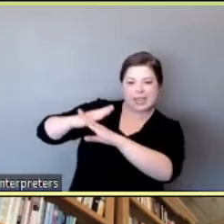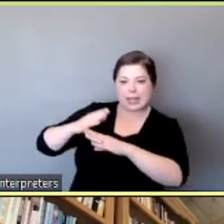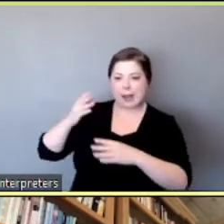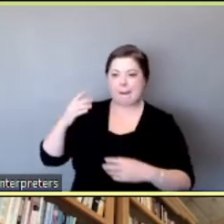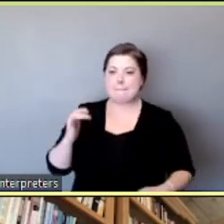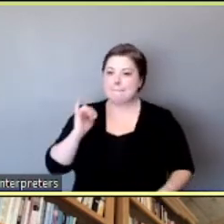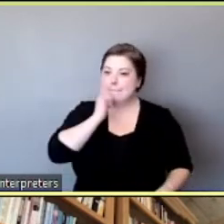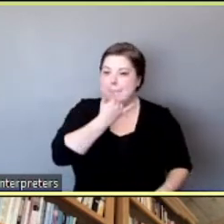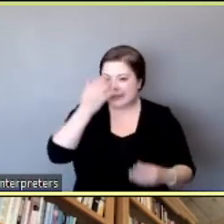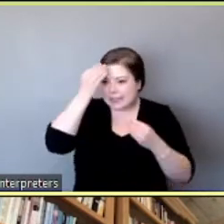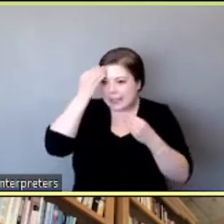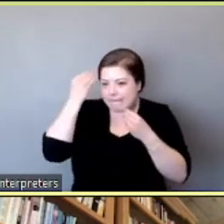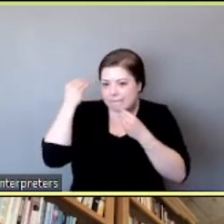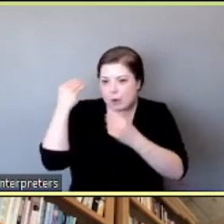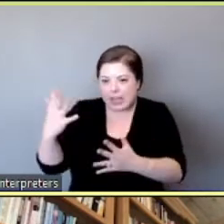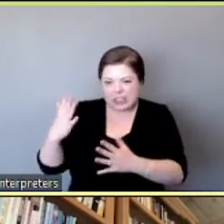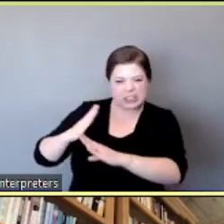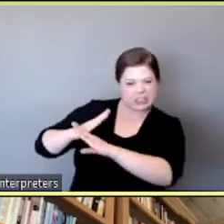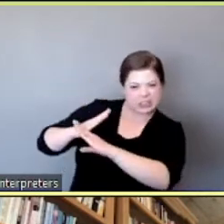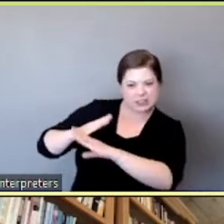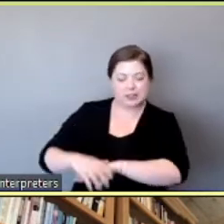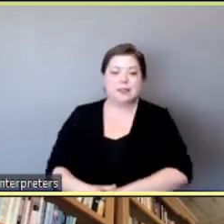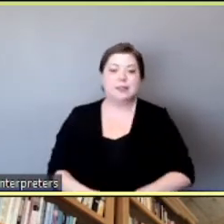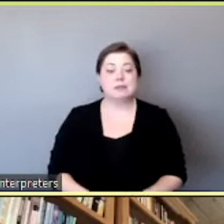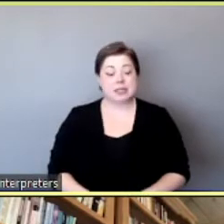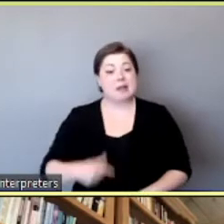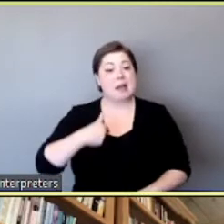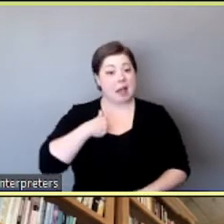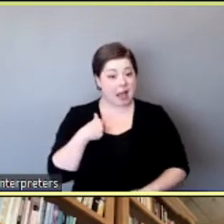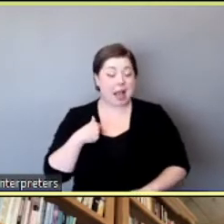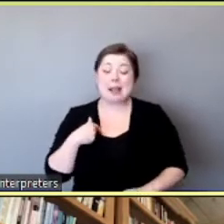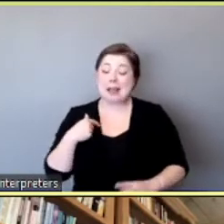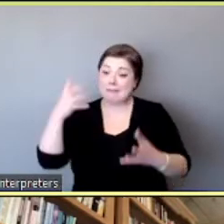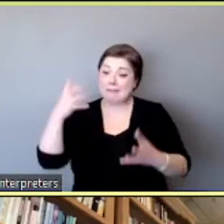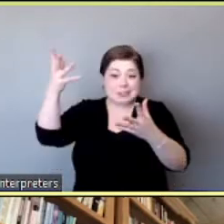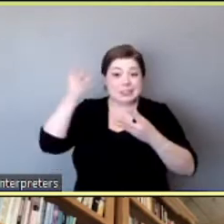been the recipient of more